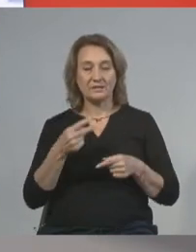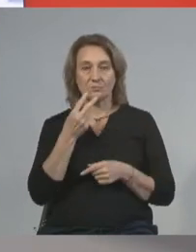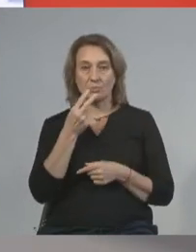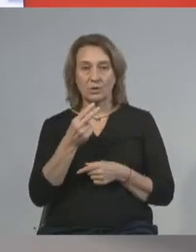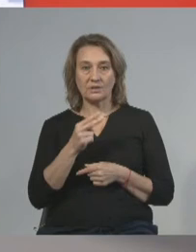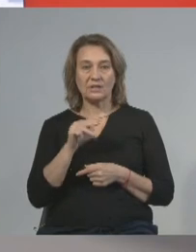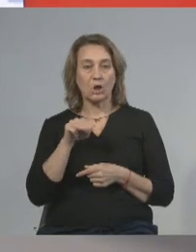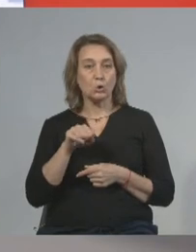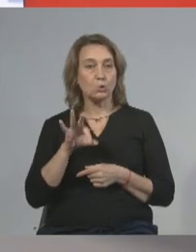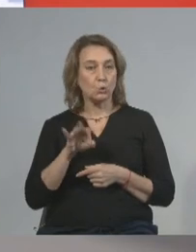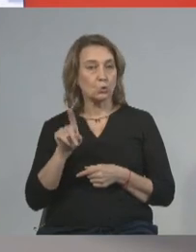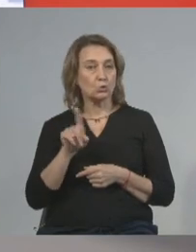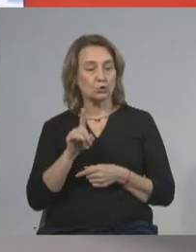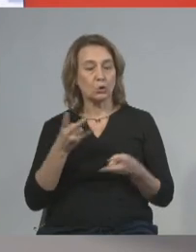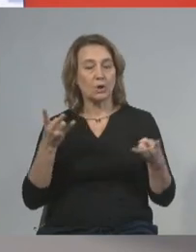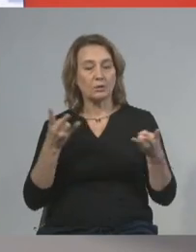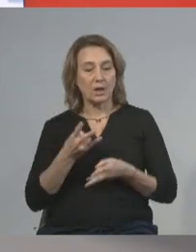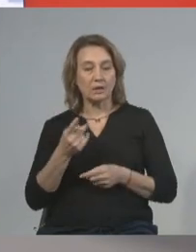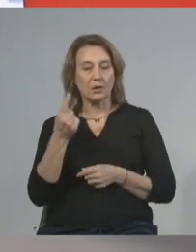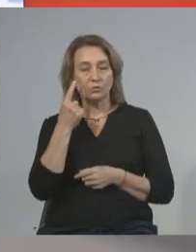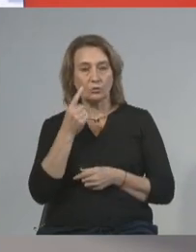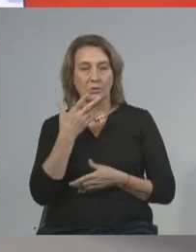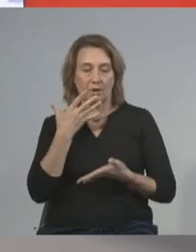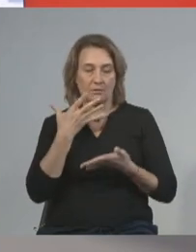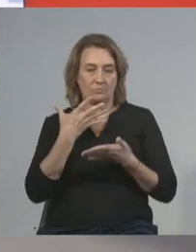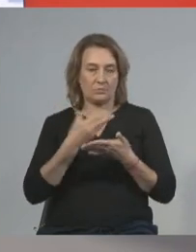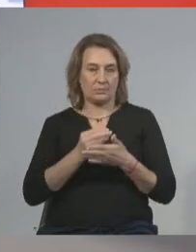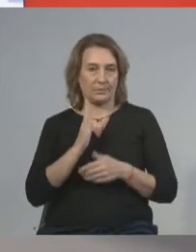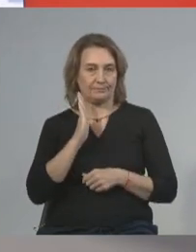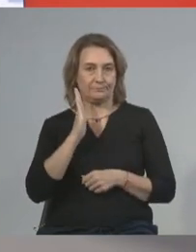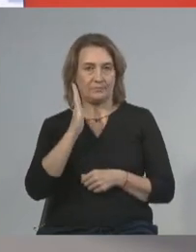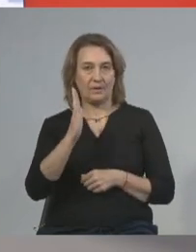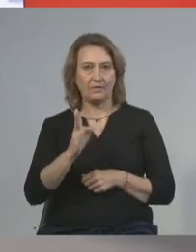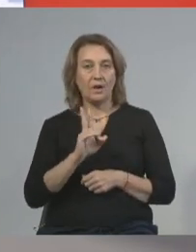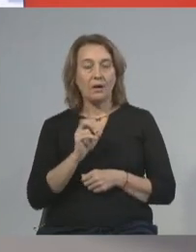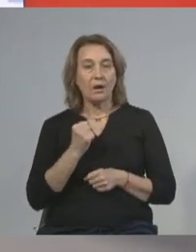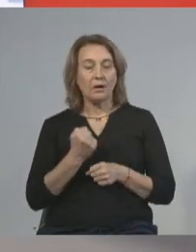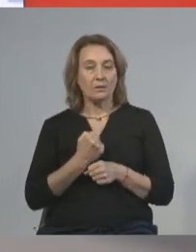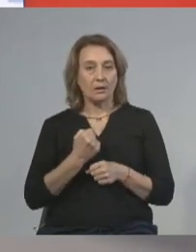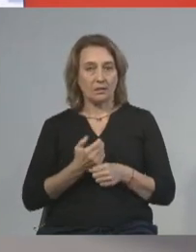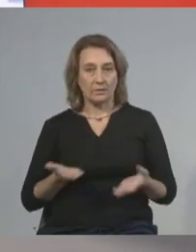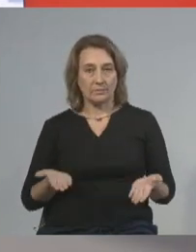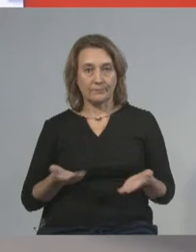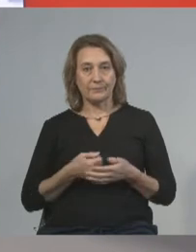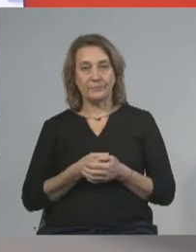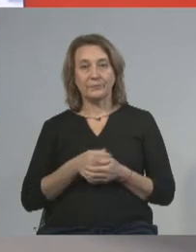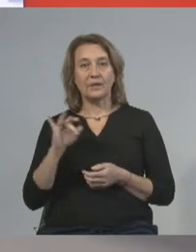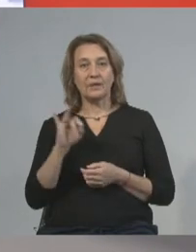more the crisis showed that you need to be more creative you need to promote yourself